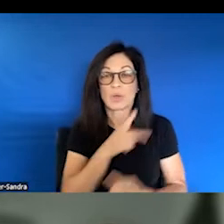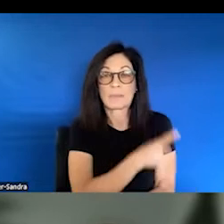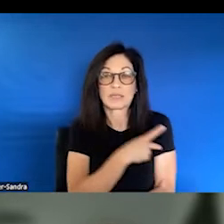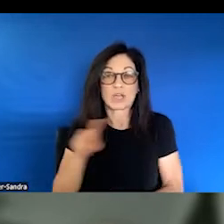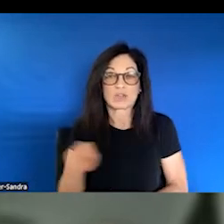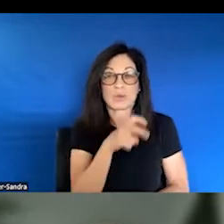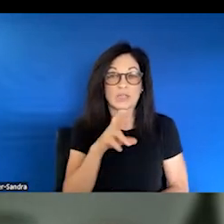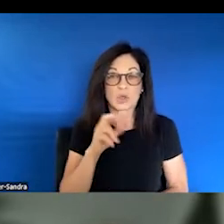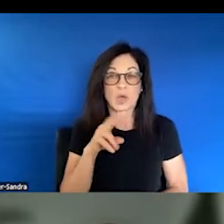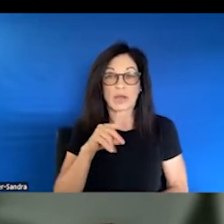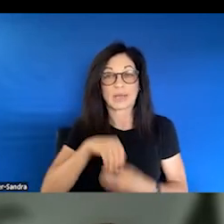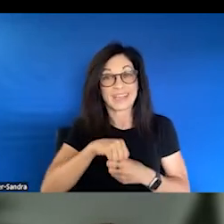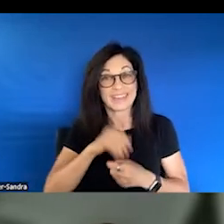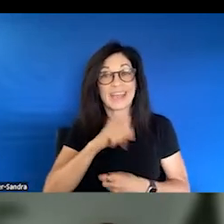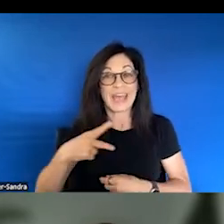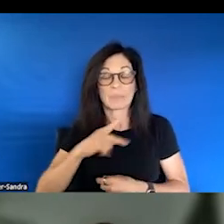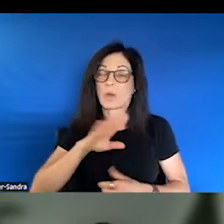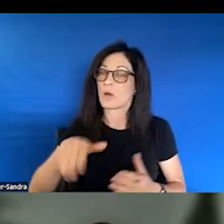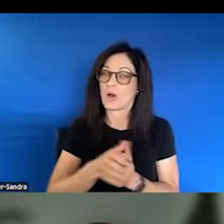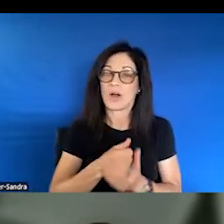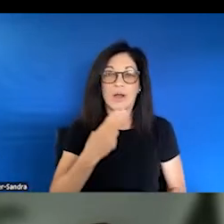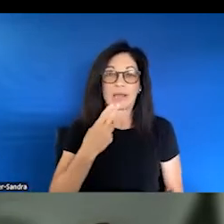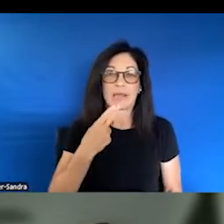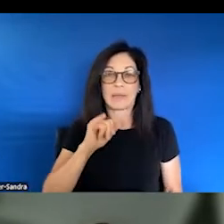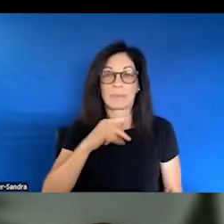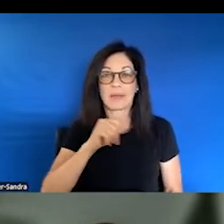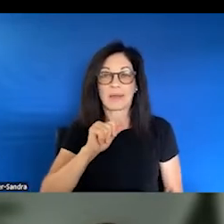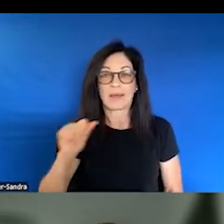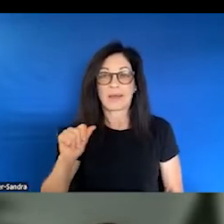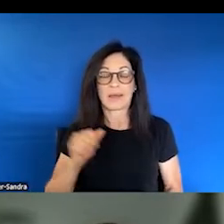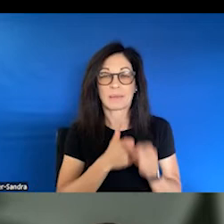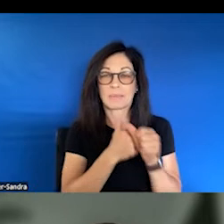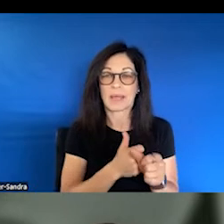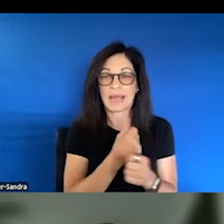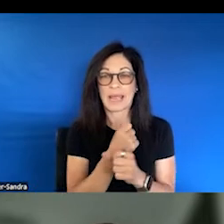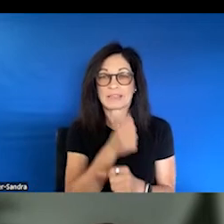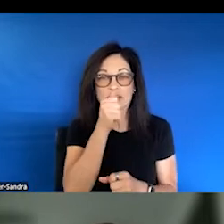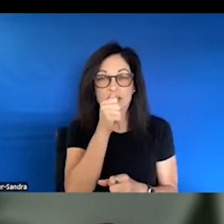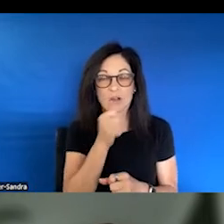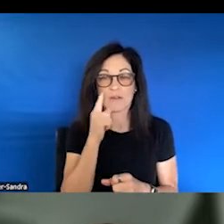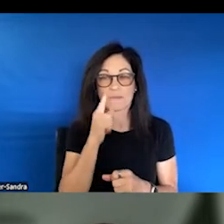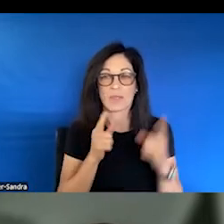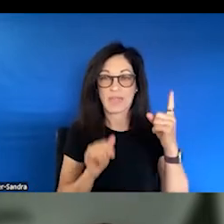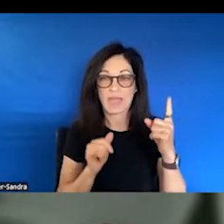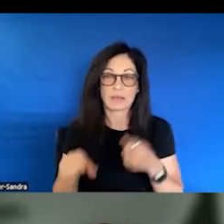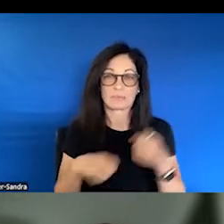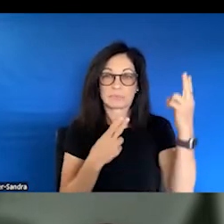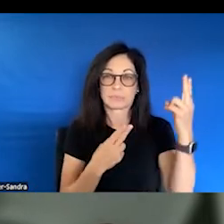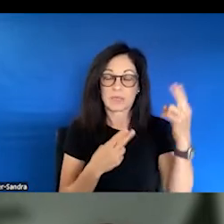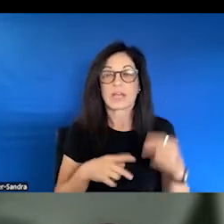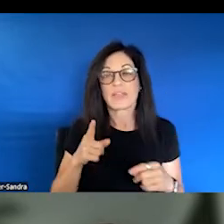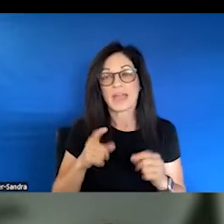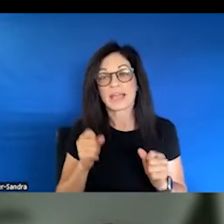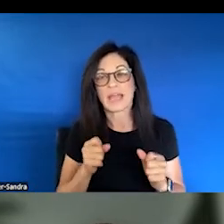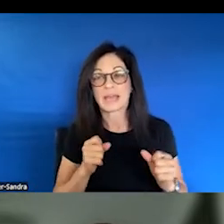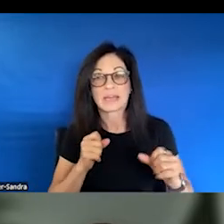the app. And it's all HIPAA compliant and secure for the PHI. And so they can direct message with each other.